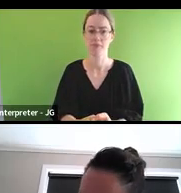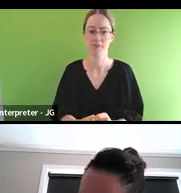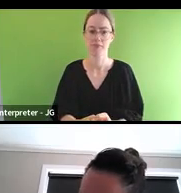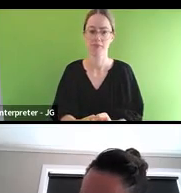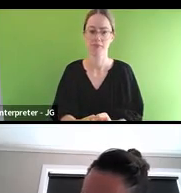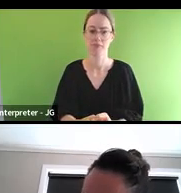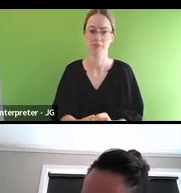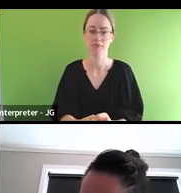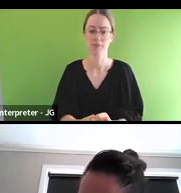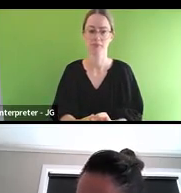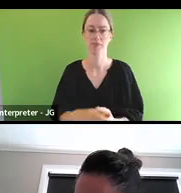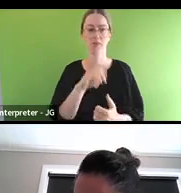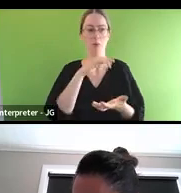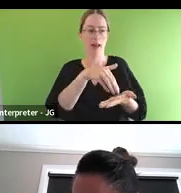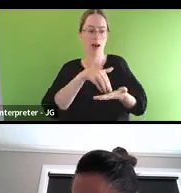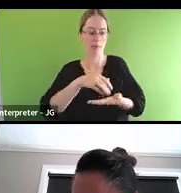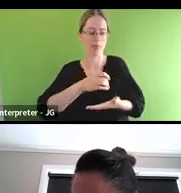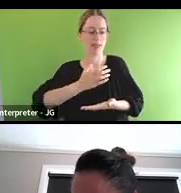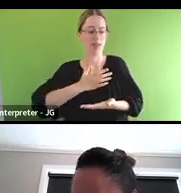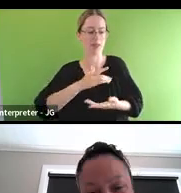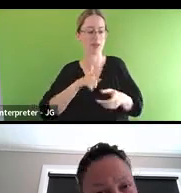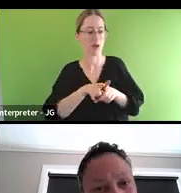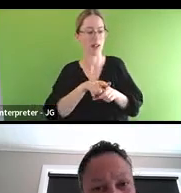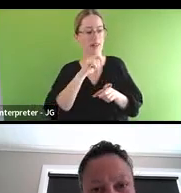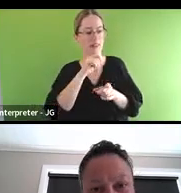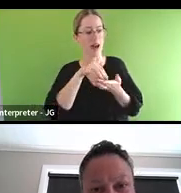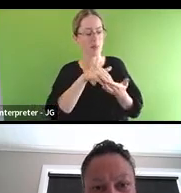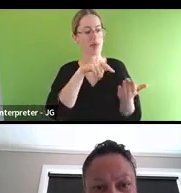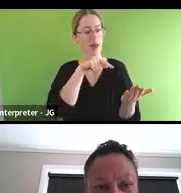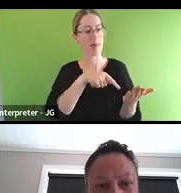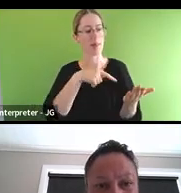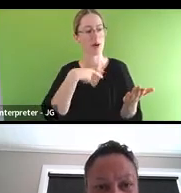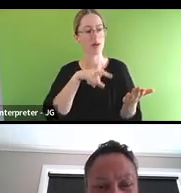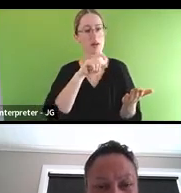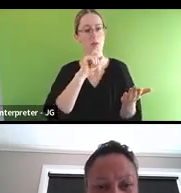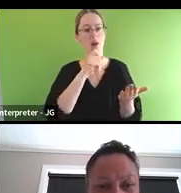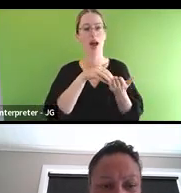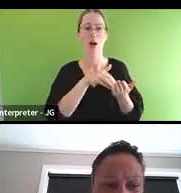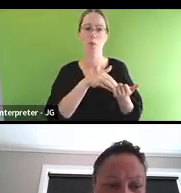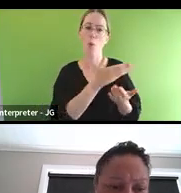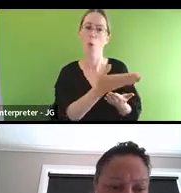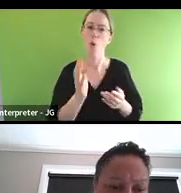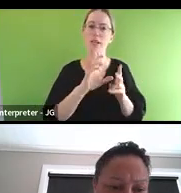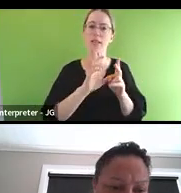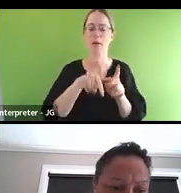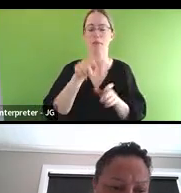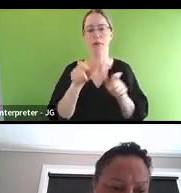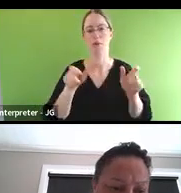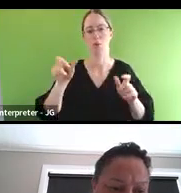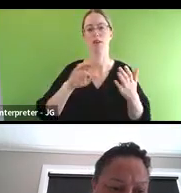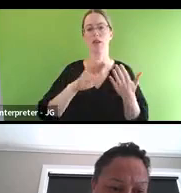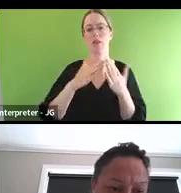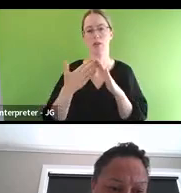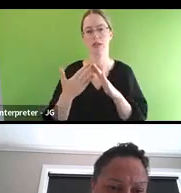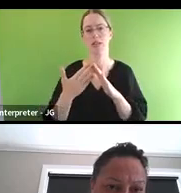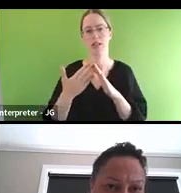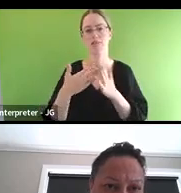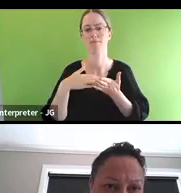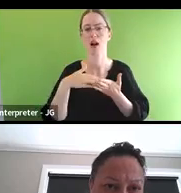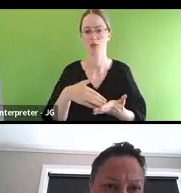I mean, I'm going to help myself in the long run as well, because I'm going to be helping all disabled people in the community